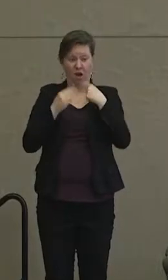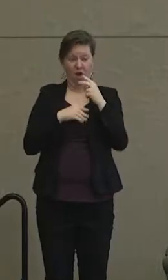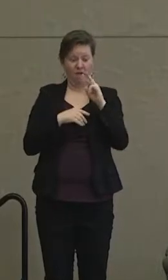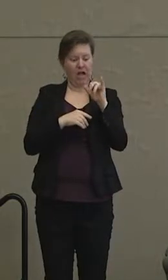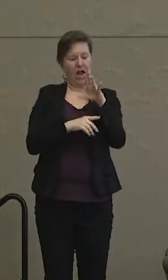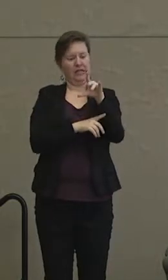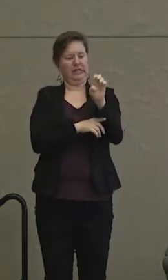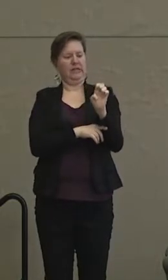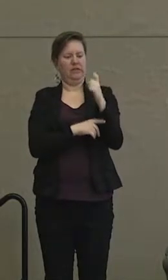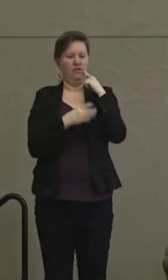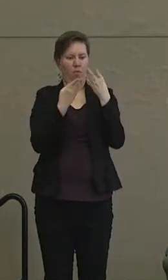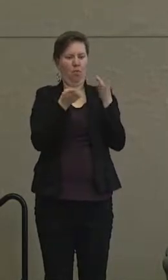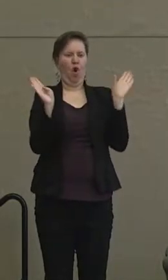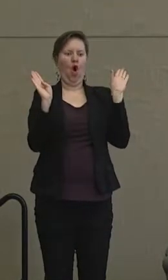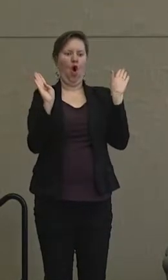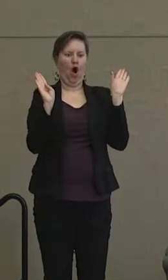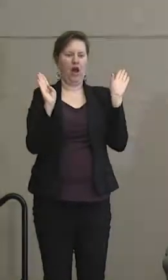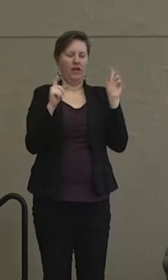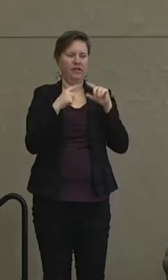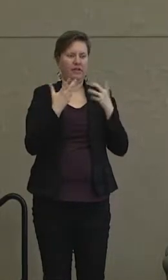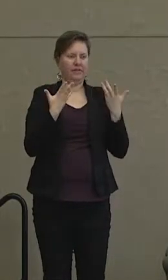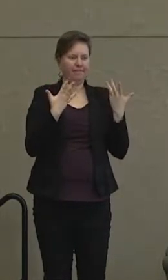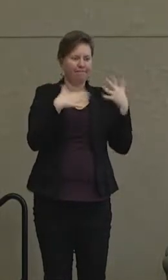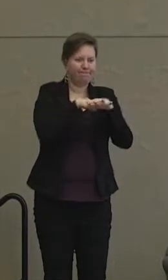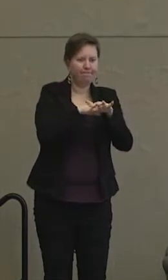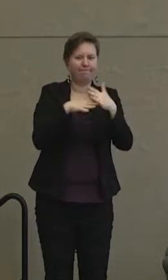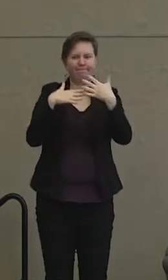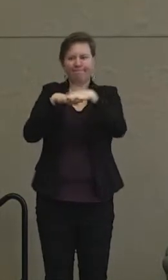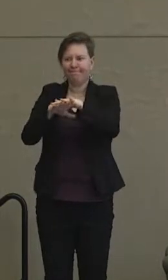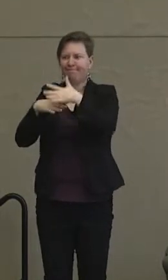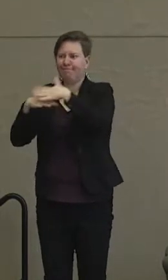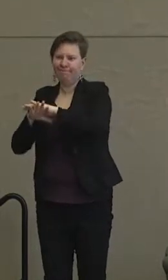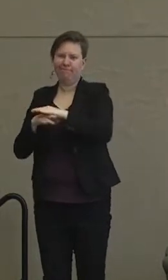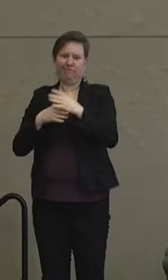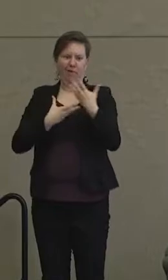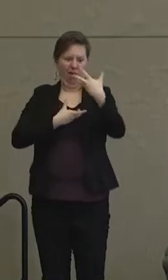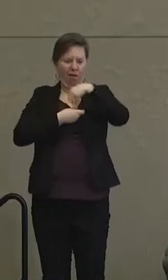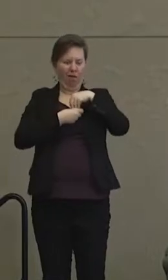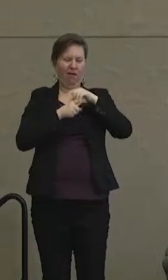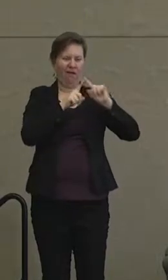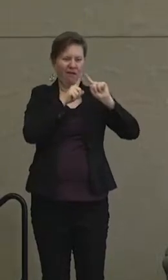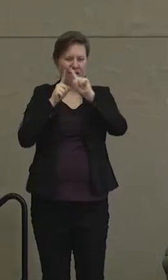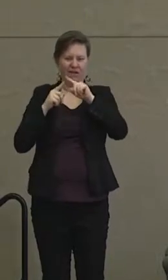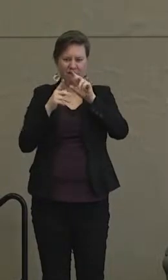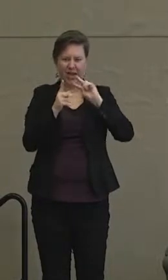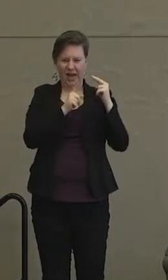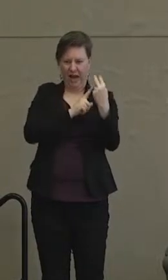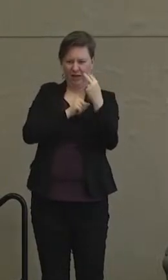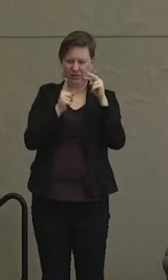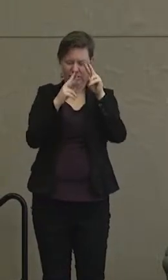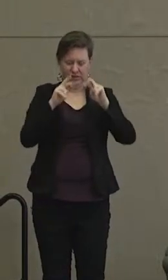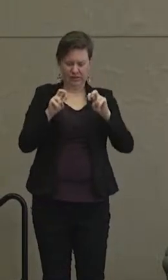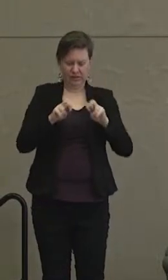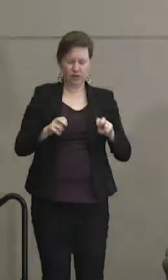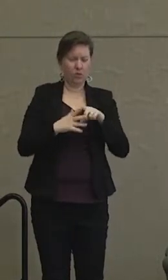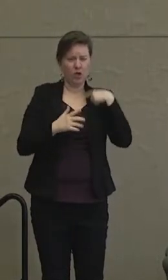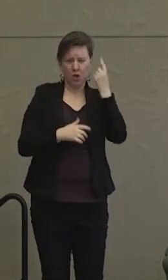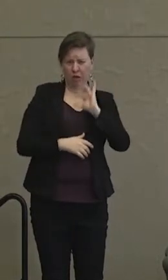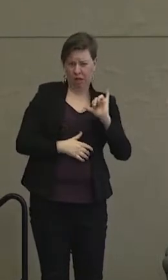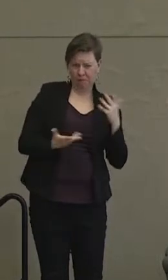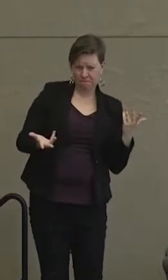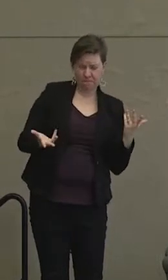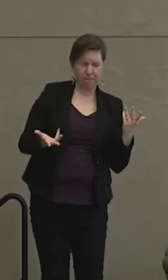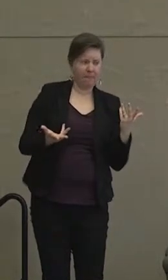kind of broadly what we think about as an intersectional, having an intersectional analysis. So what does that look like? That looks